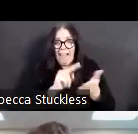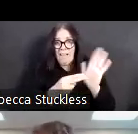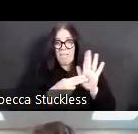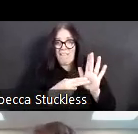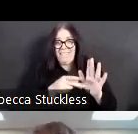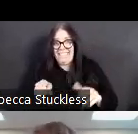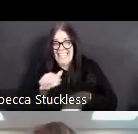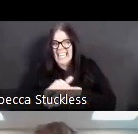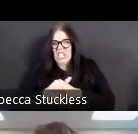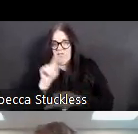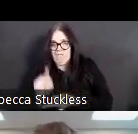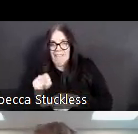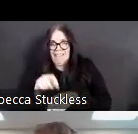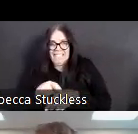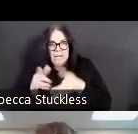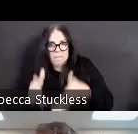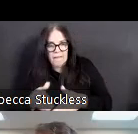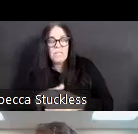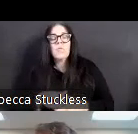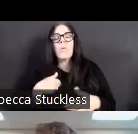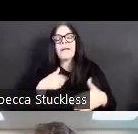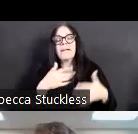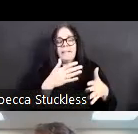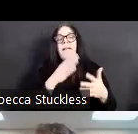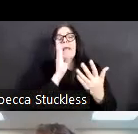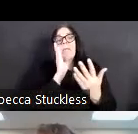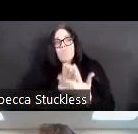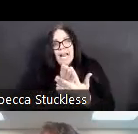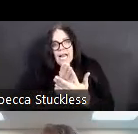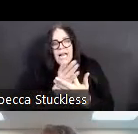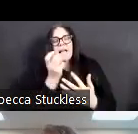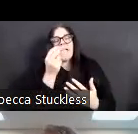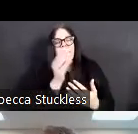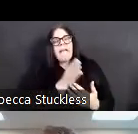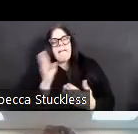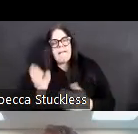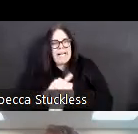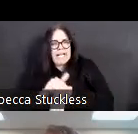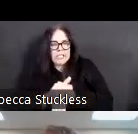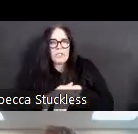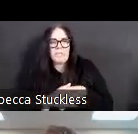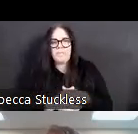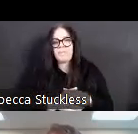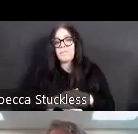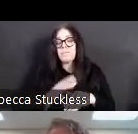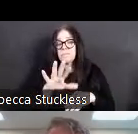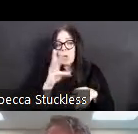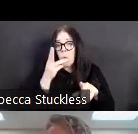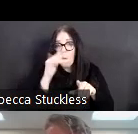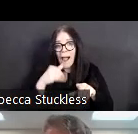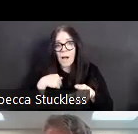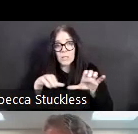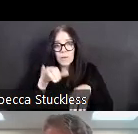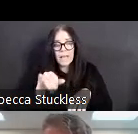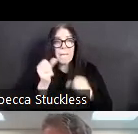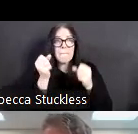and we'll move into the English portion of that assessment. We do that largely because more of the clients